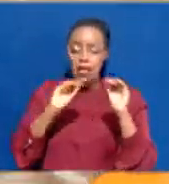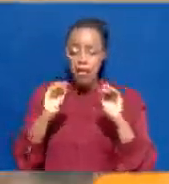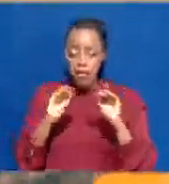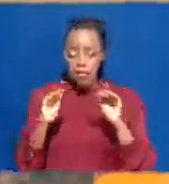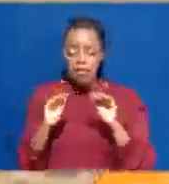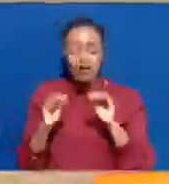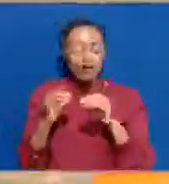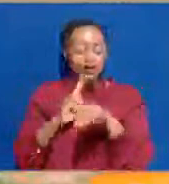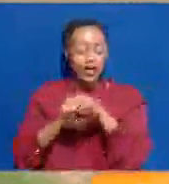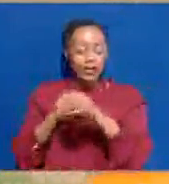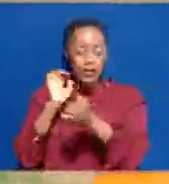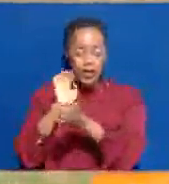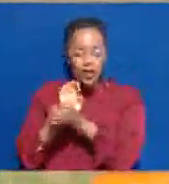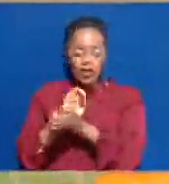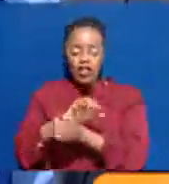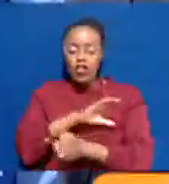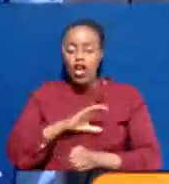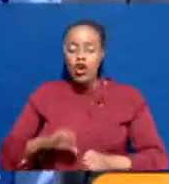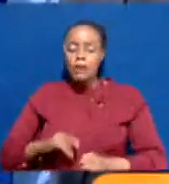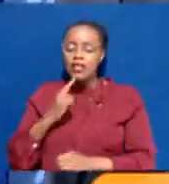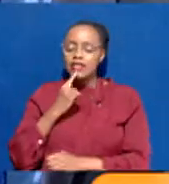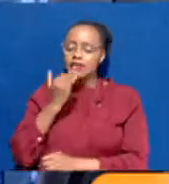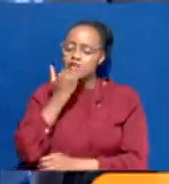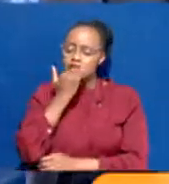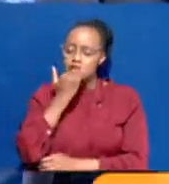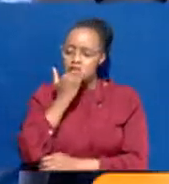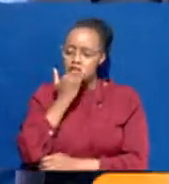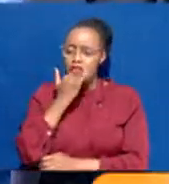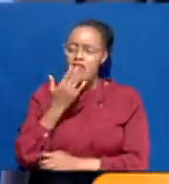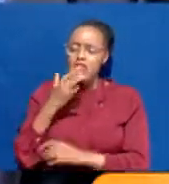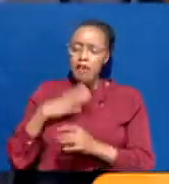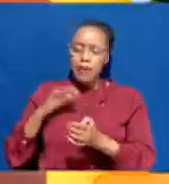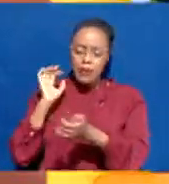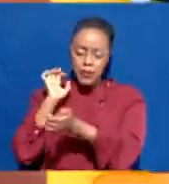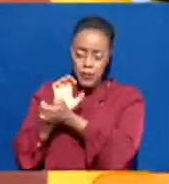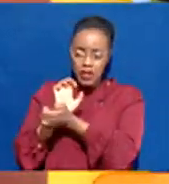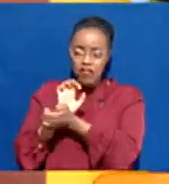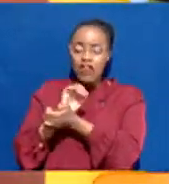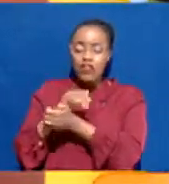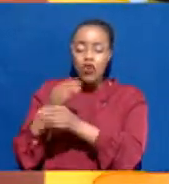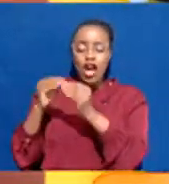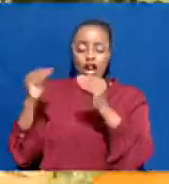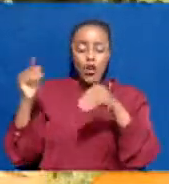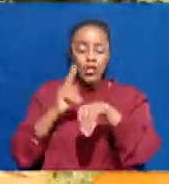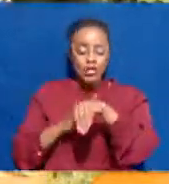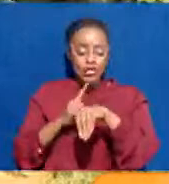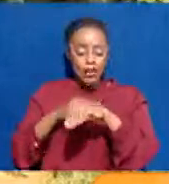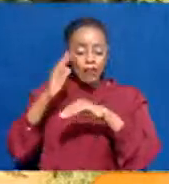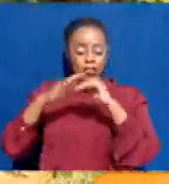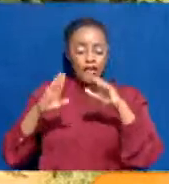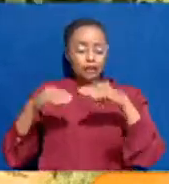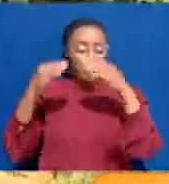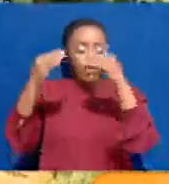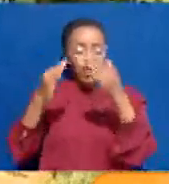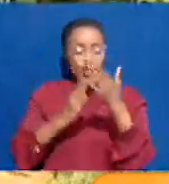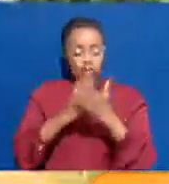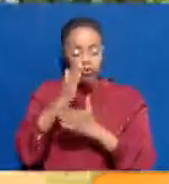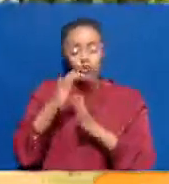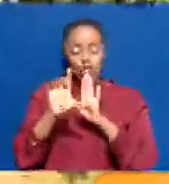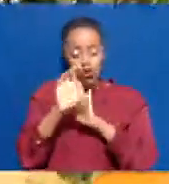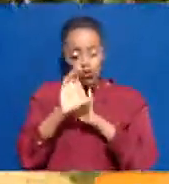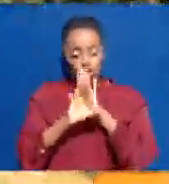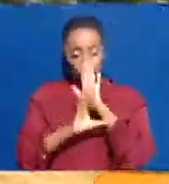of arrest. The commission condemning the holding of arrested individuals for longer durations than provided for by the